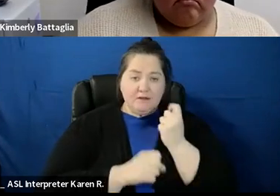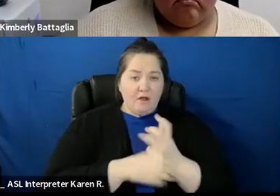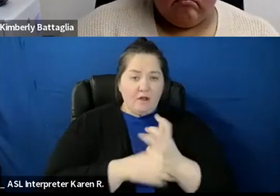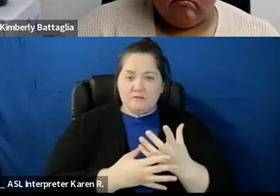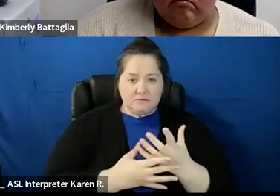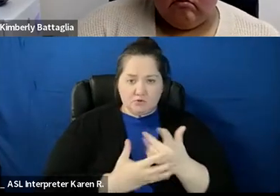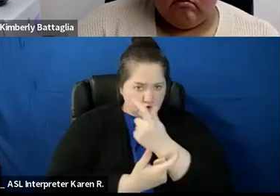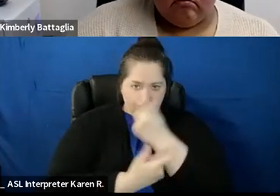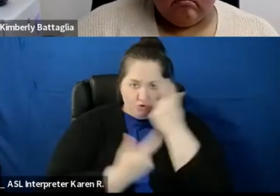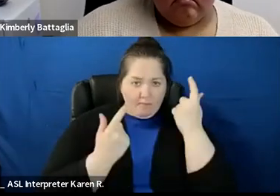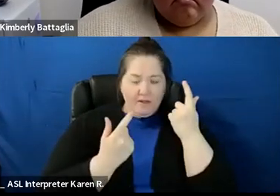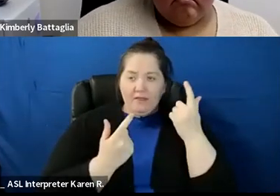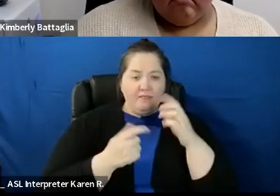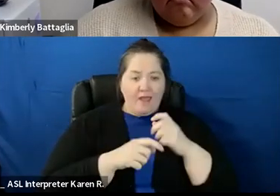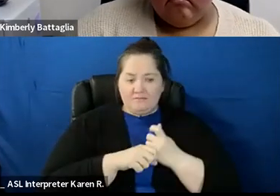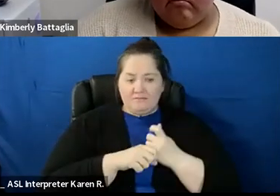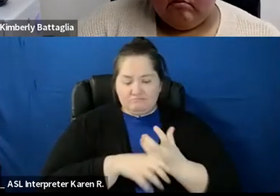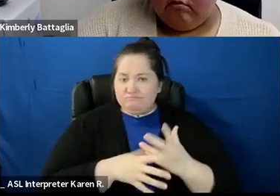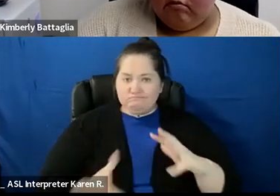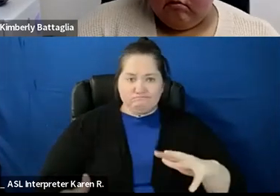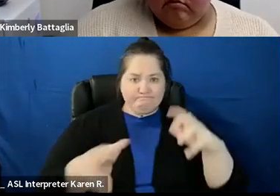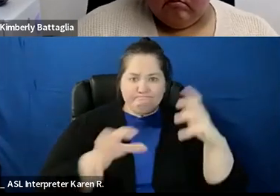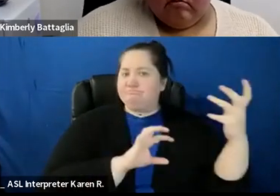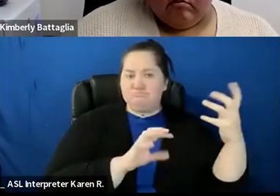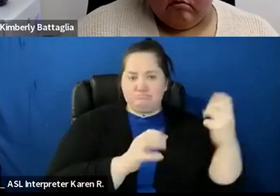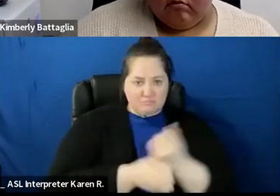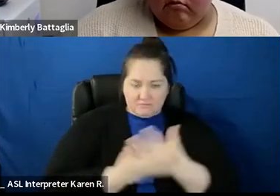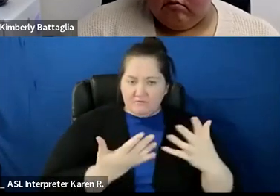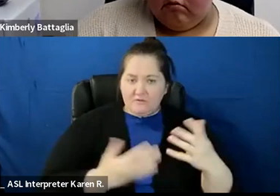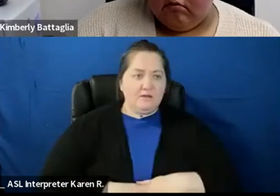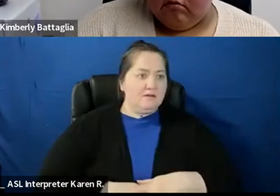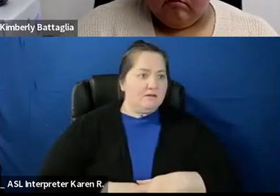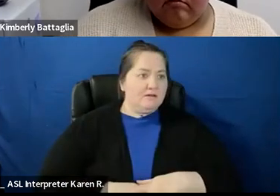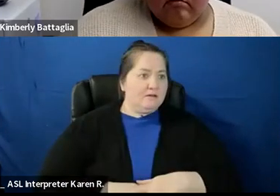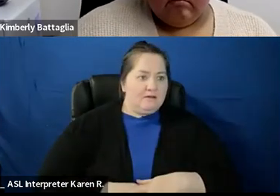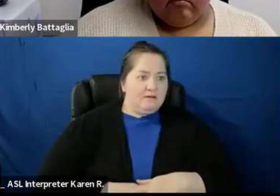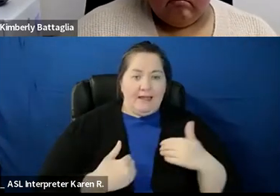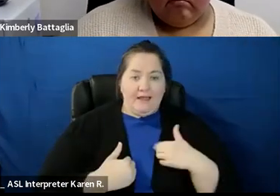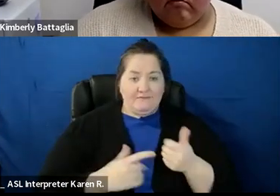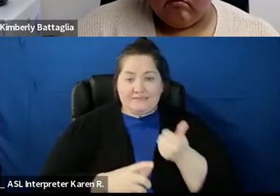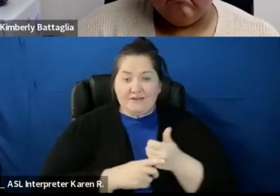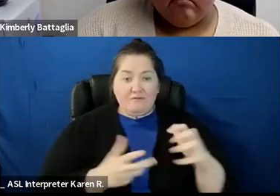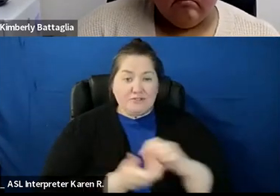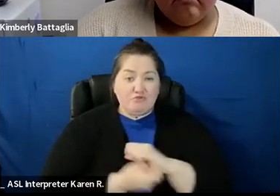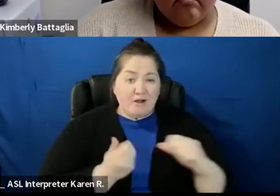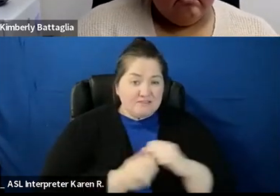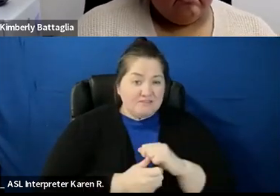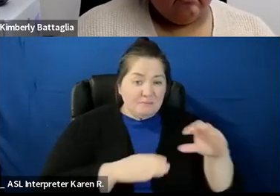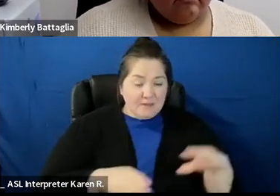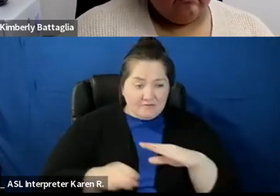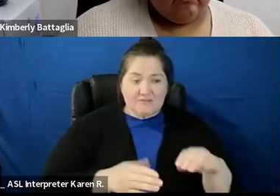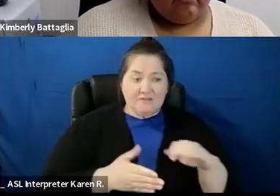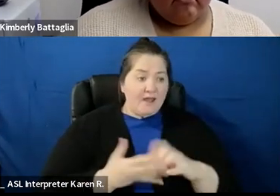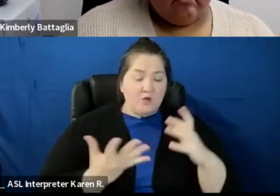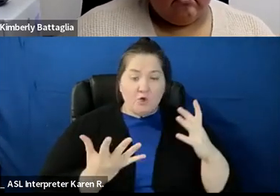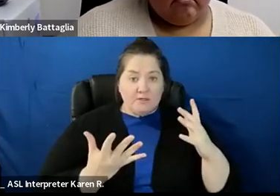trauma that disrupts their life. It can cause them to begin having self-destructive behaviors, which may then spiral